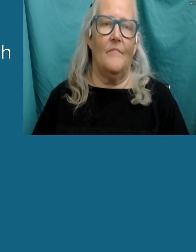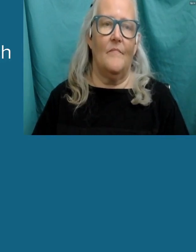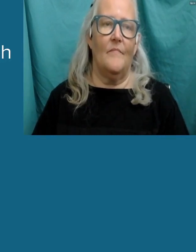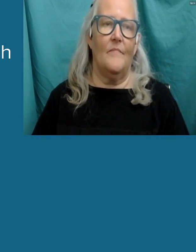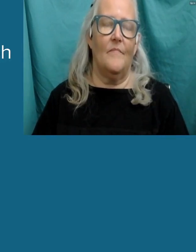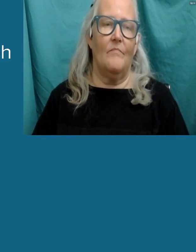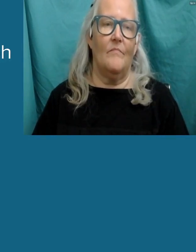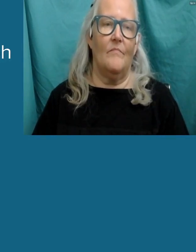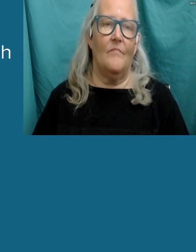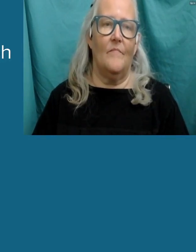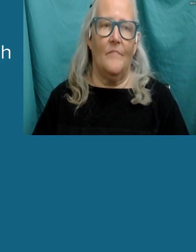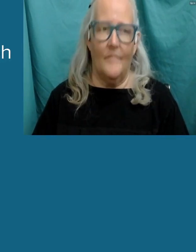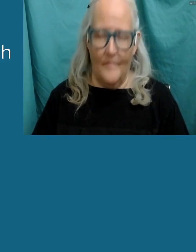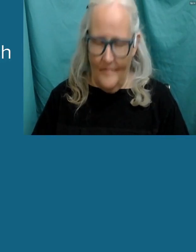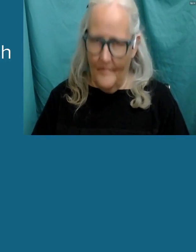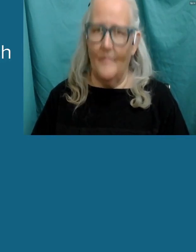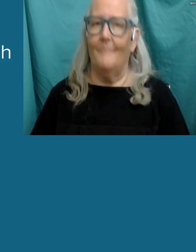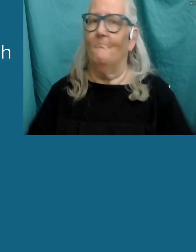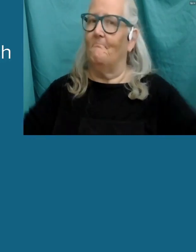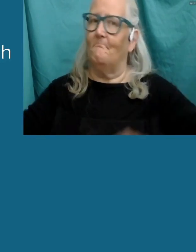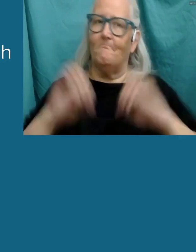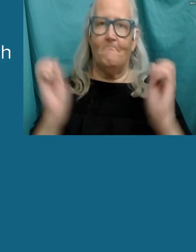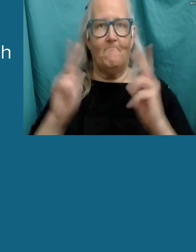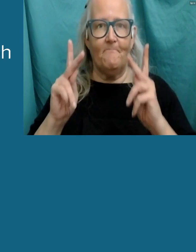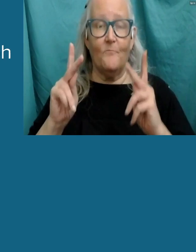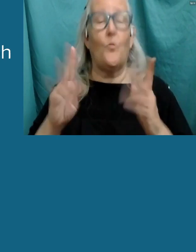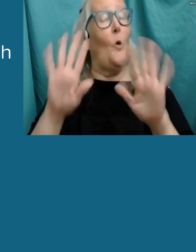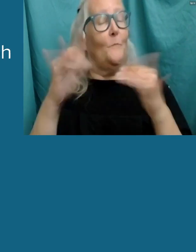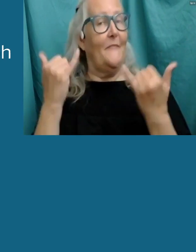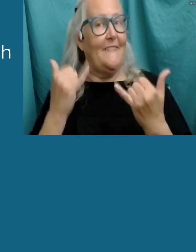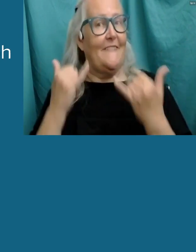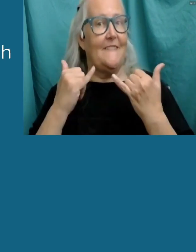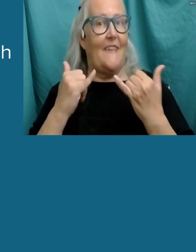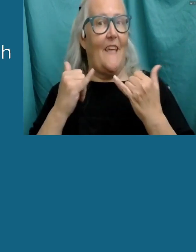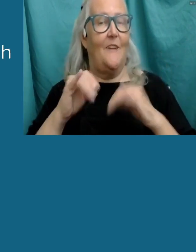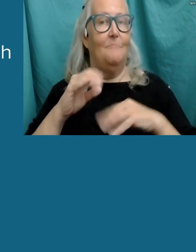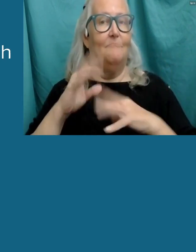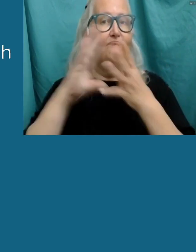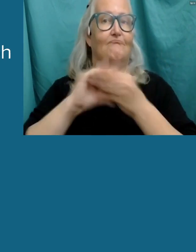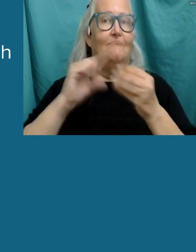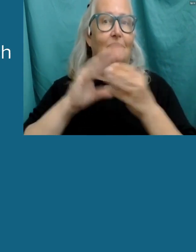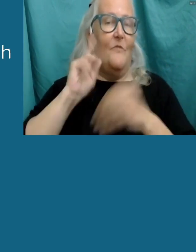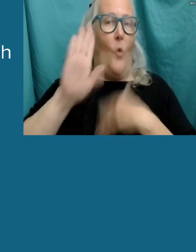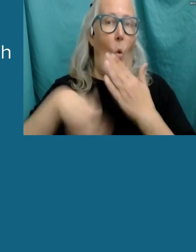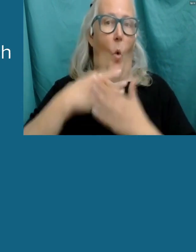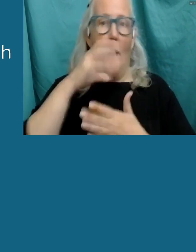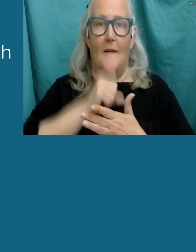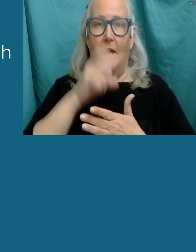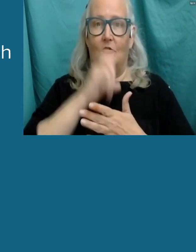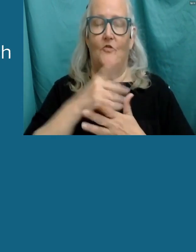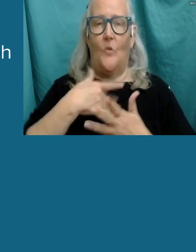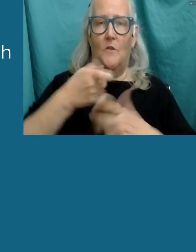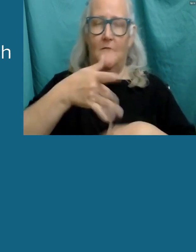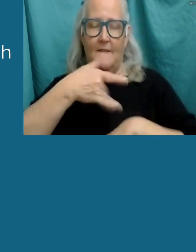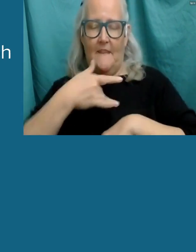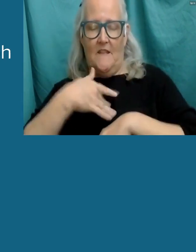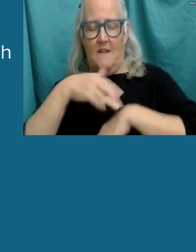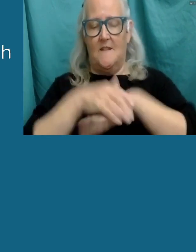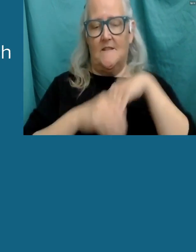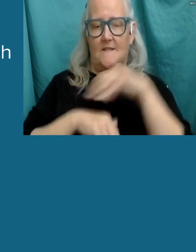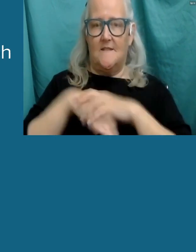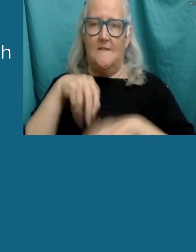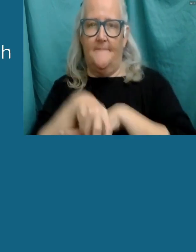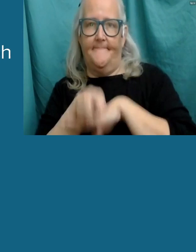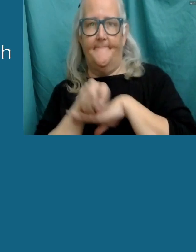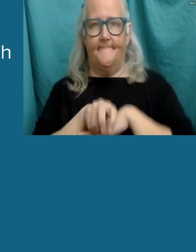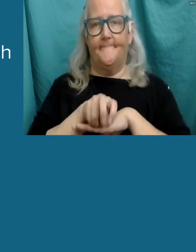All right, well, for today's Time for All Ages, I'm going to invite everyone to get comfy right where you are in your seats, and I'm going to tell